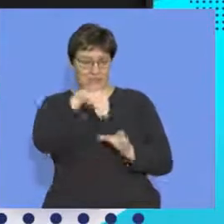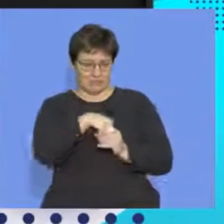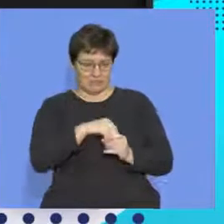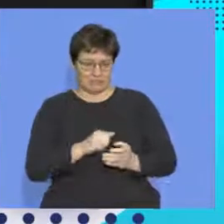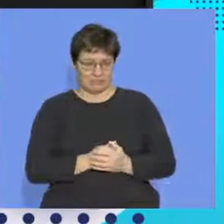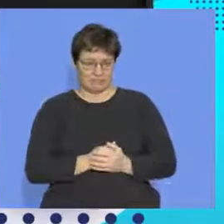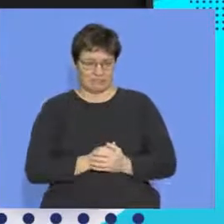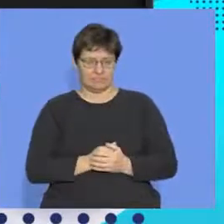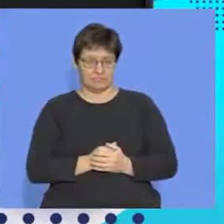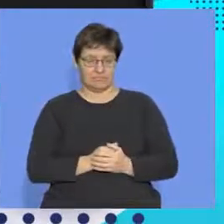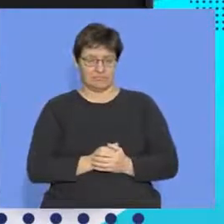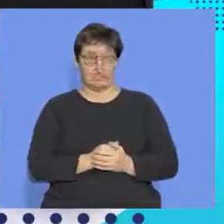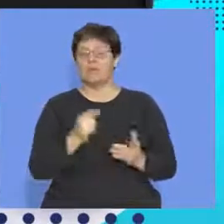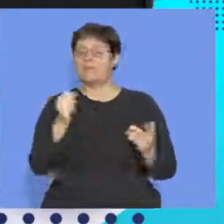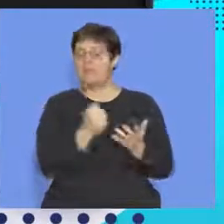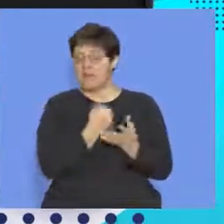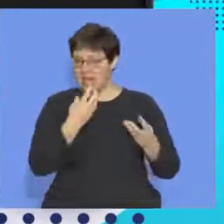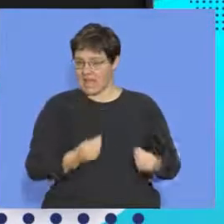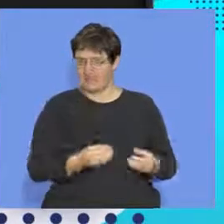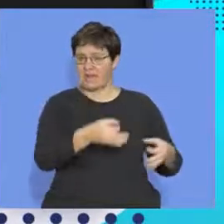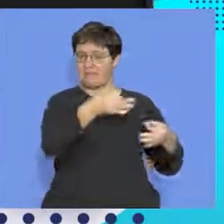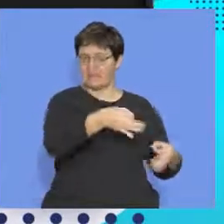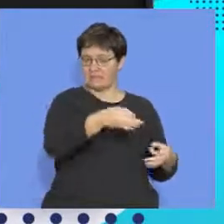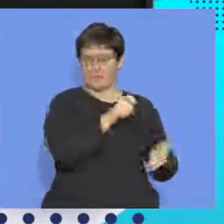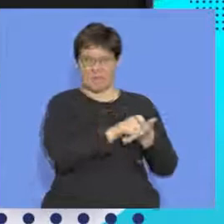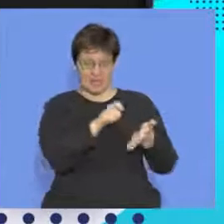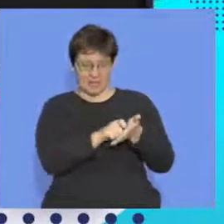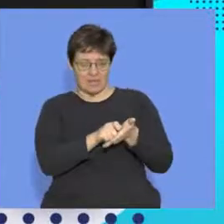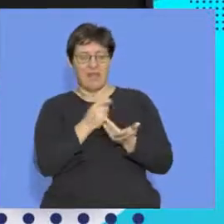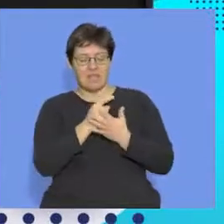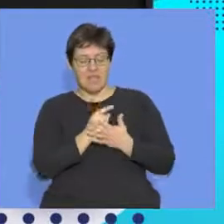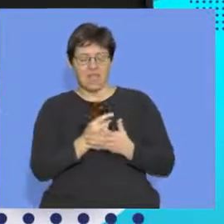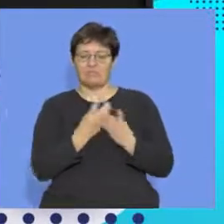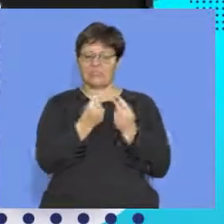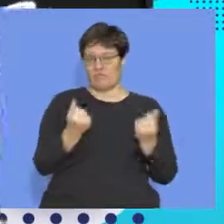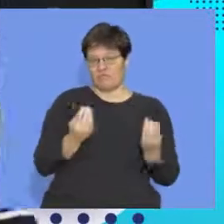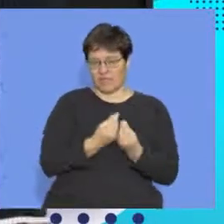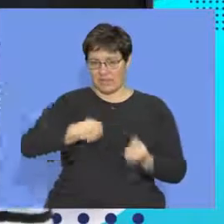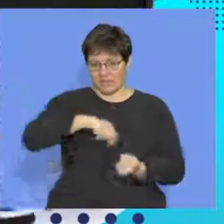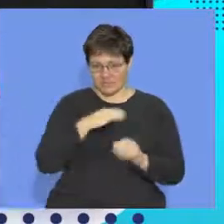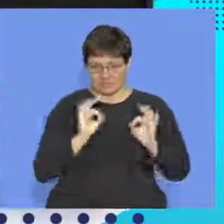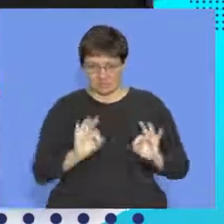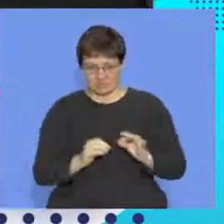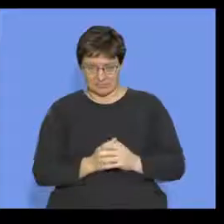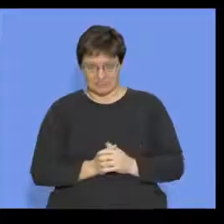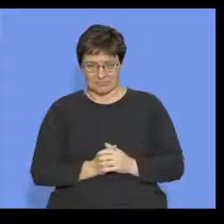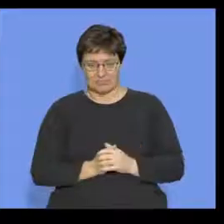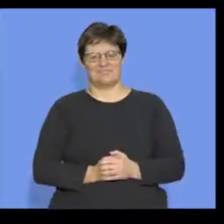to work with us there, have a pen and paper, and really focus and push some of the problem with us. Okay, fantastic.